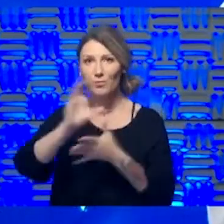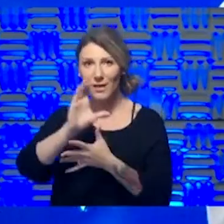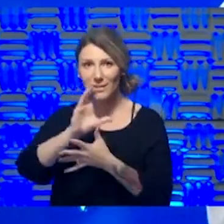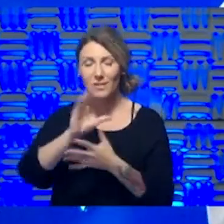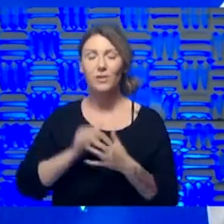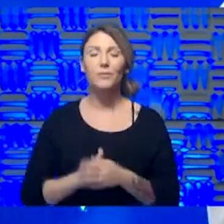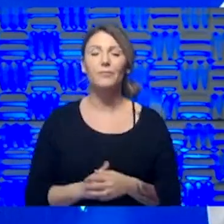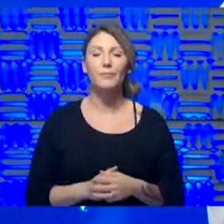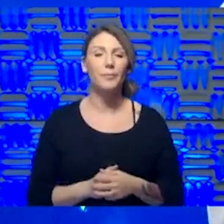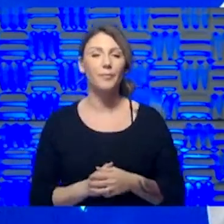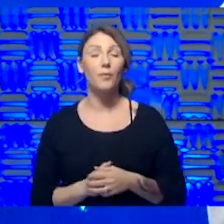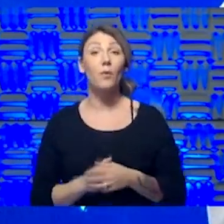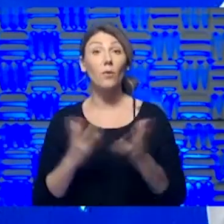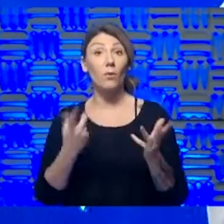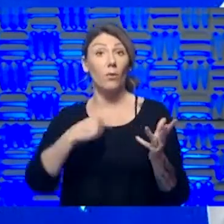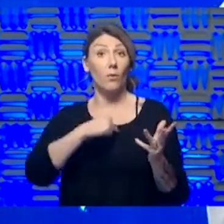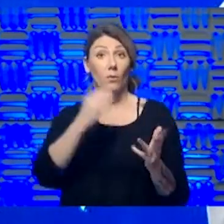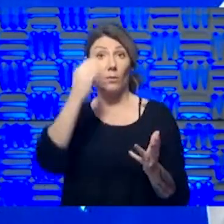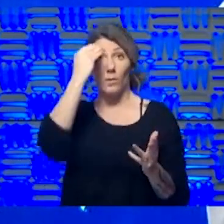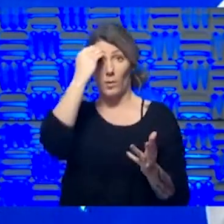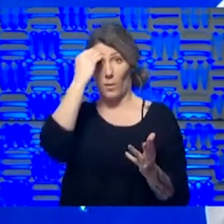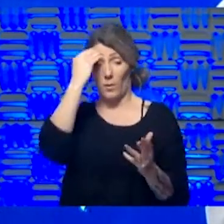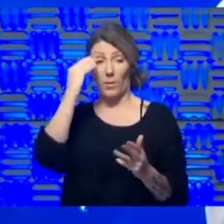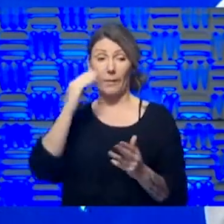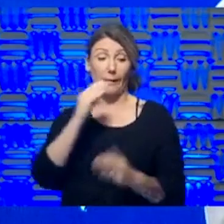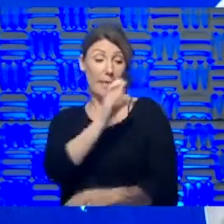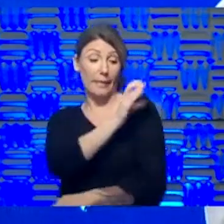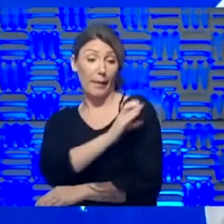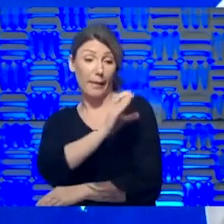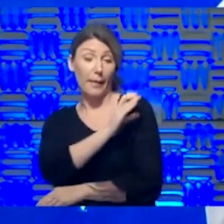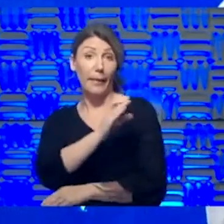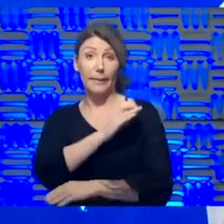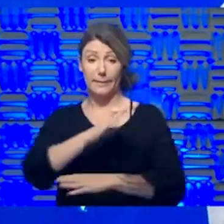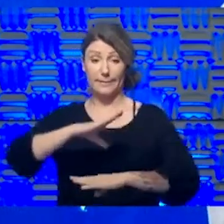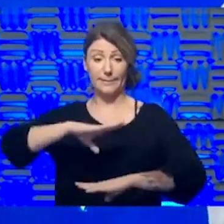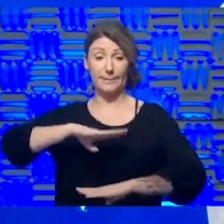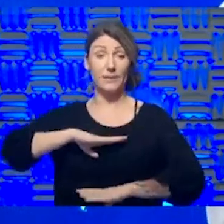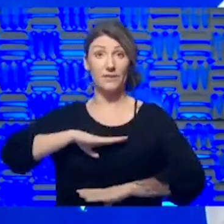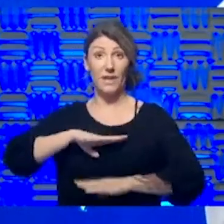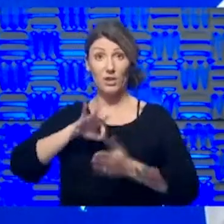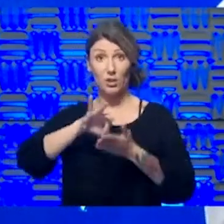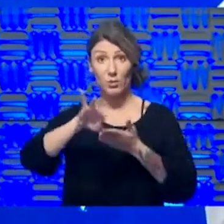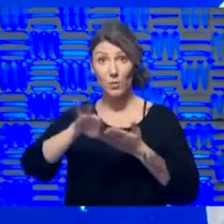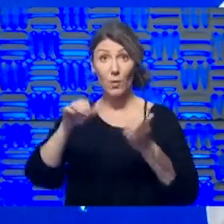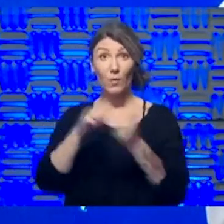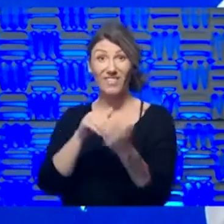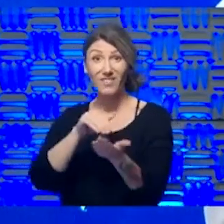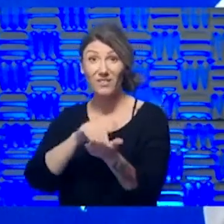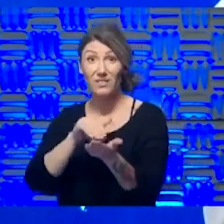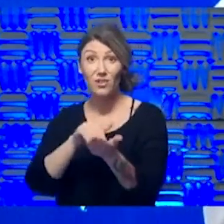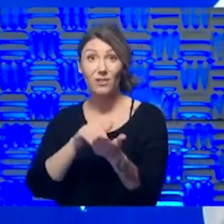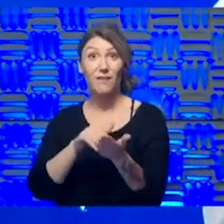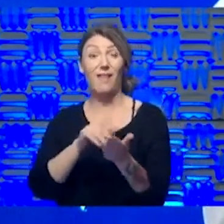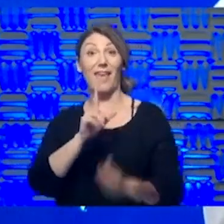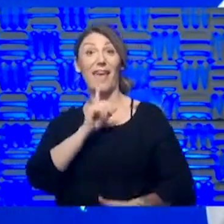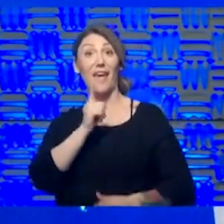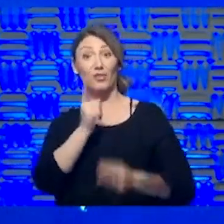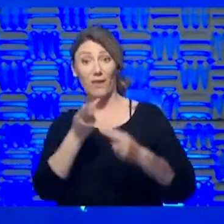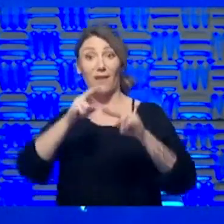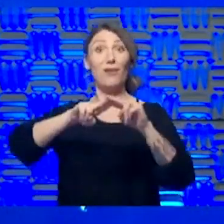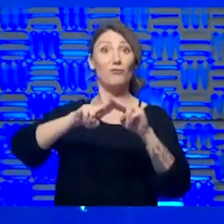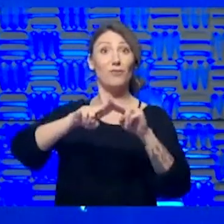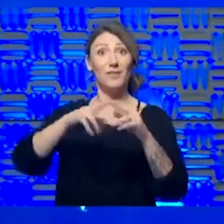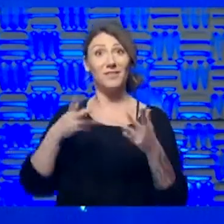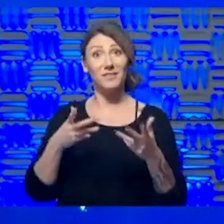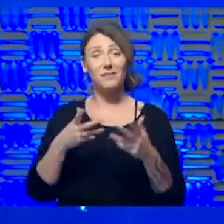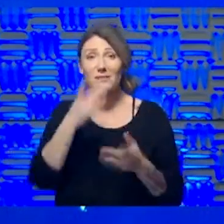And what we know is that our clinic's patient satisfaction scores with physicians and with staff, they actually went up. And it's